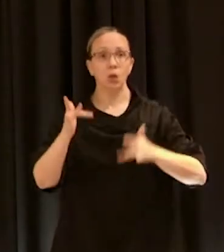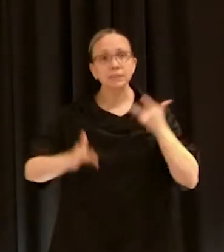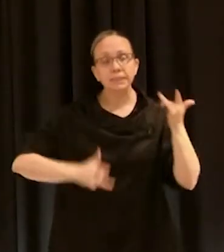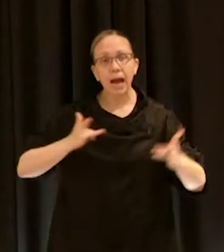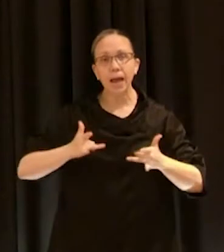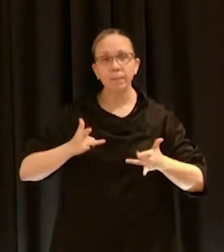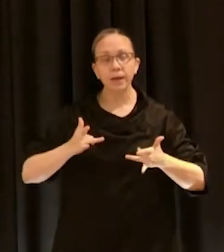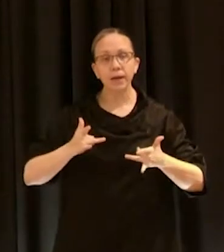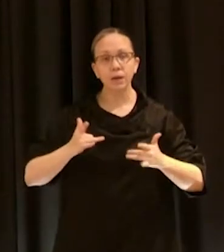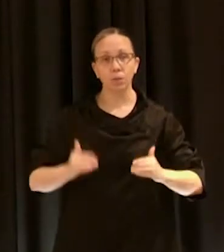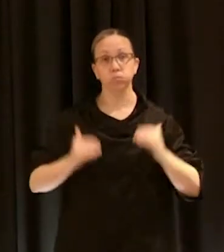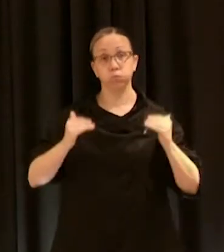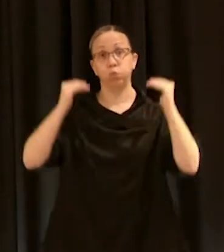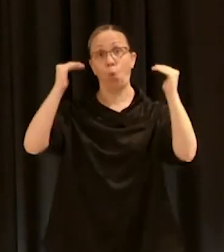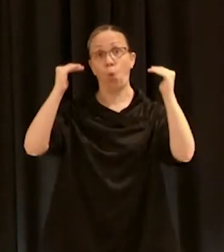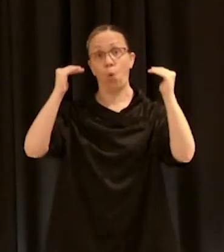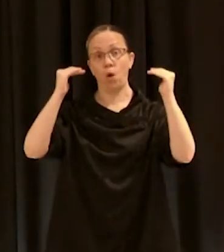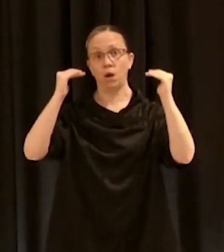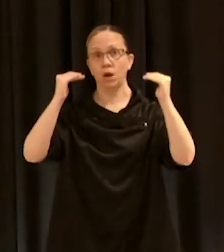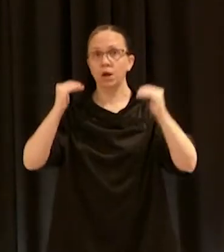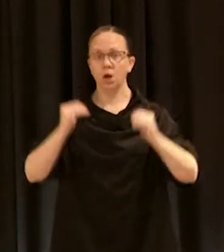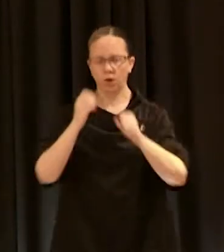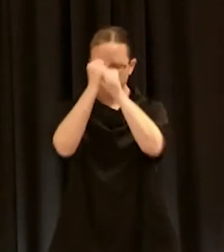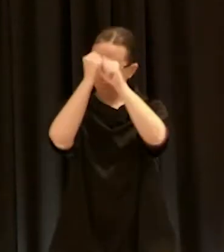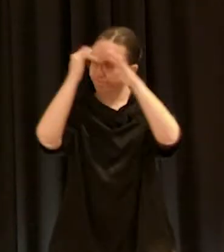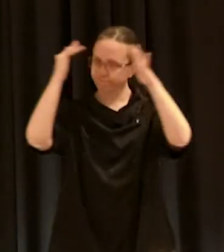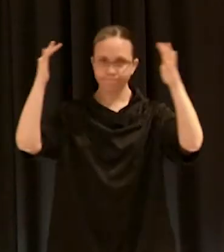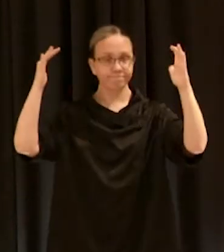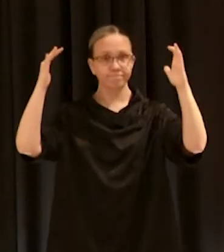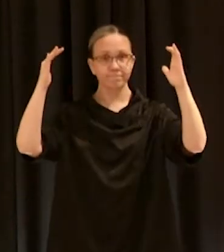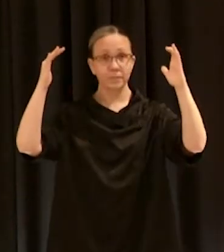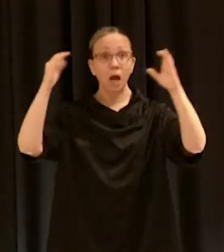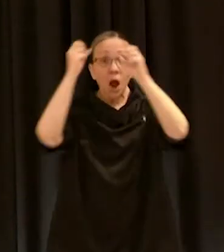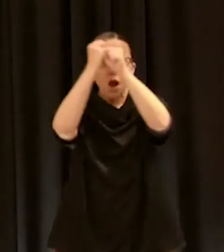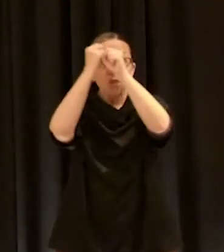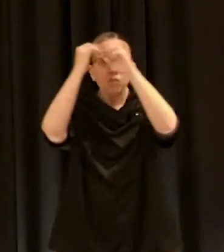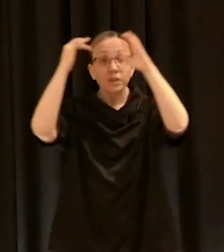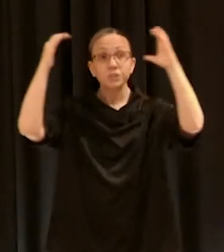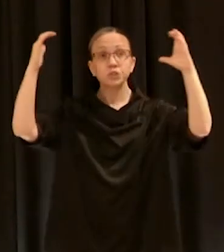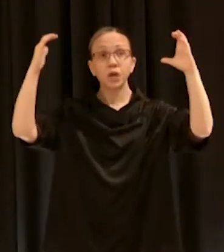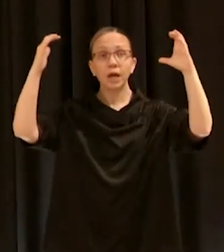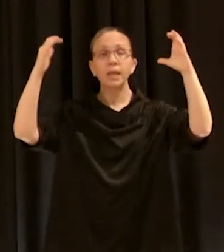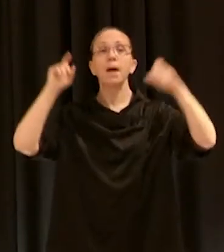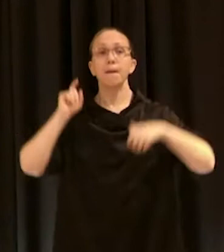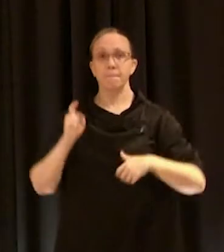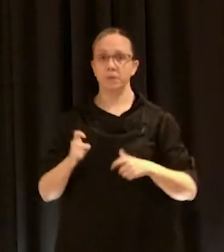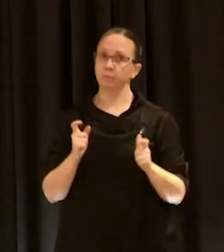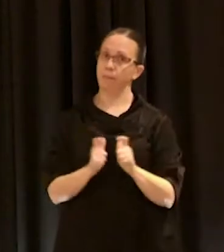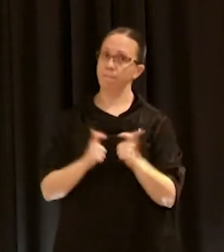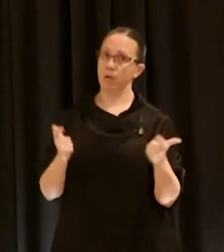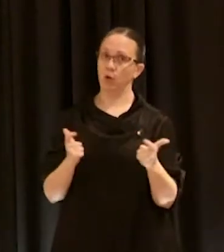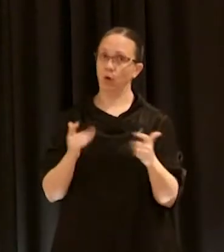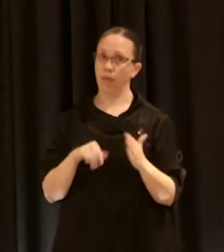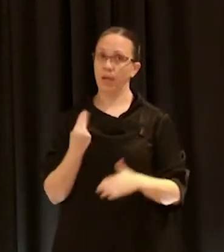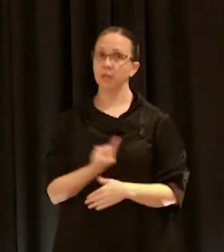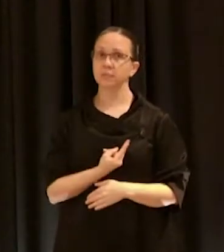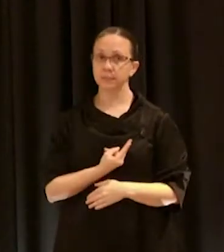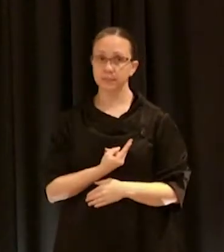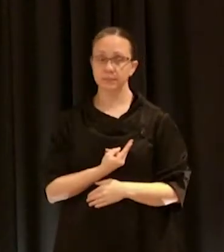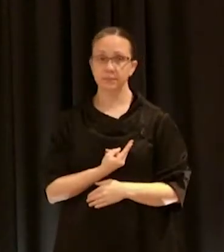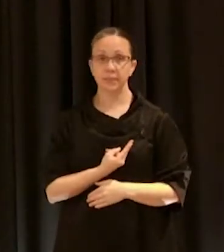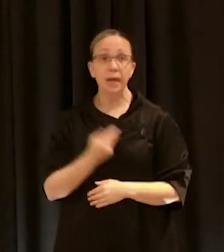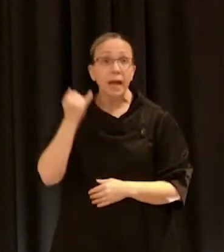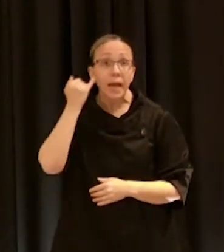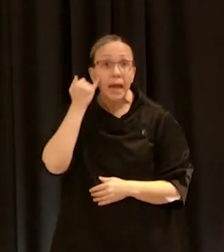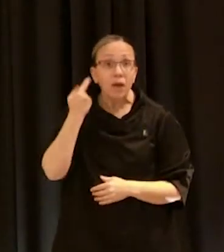our momentum, and most of all, our vision. Our vision has got to be bigger than us,